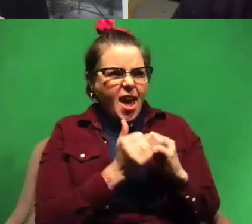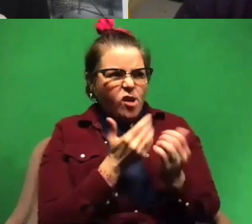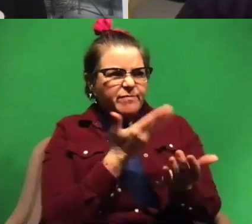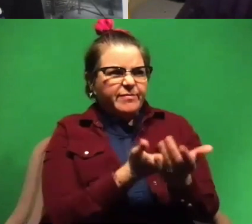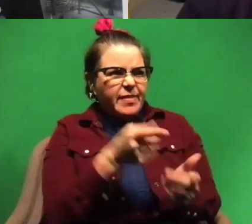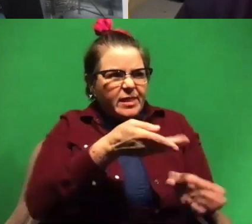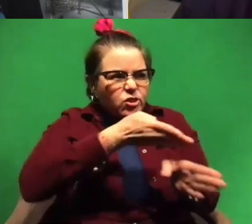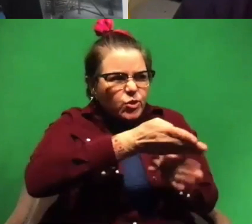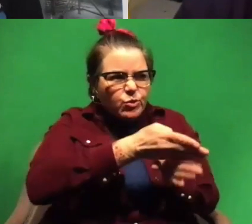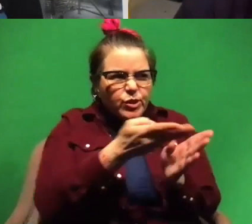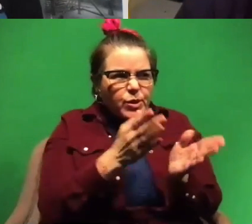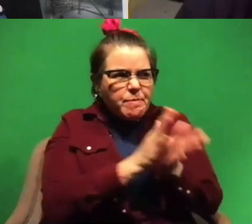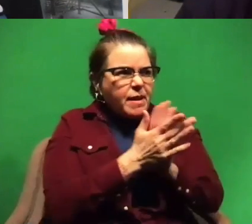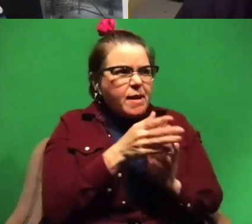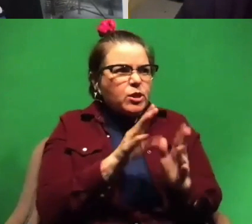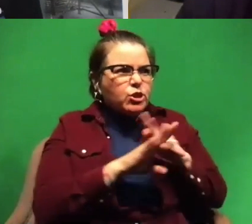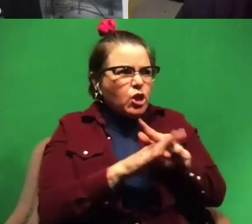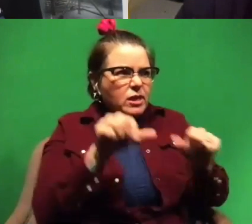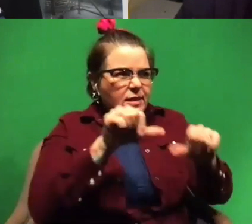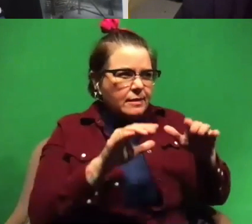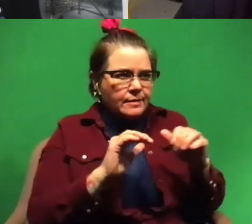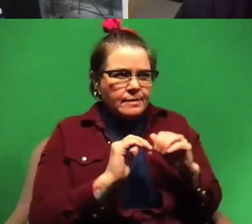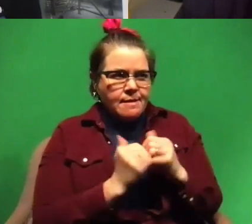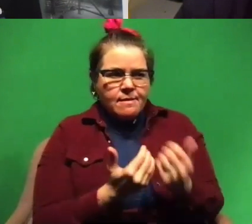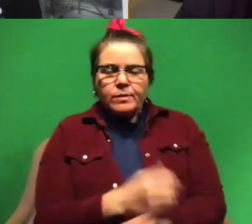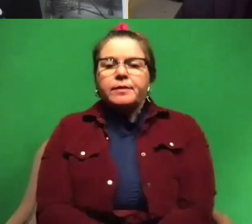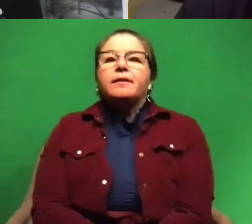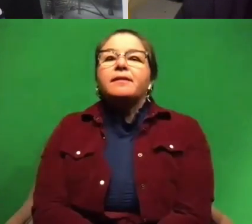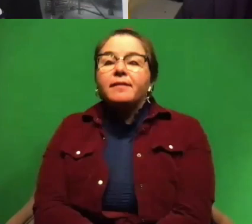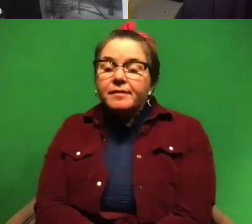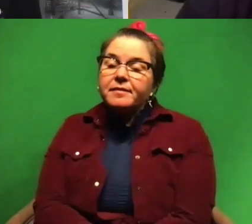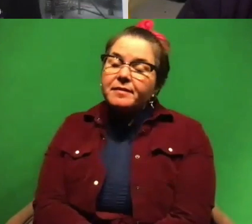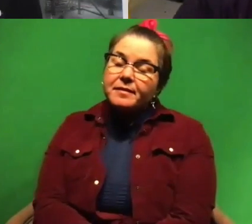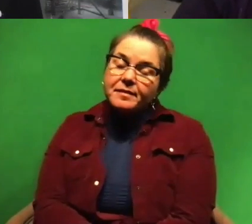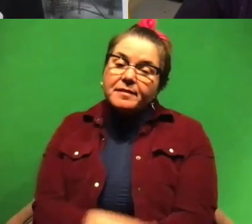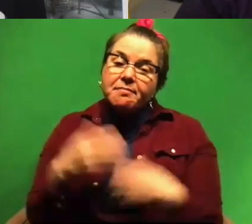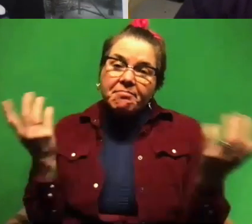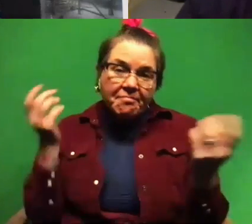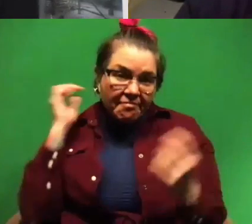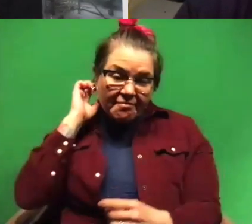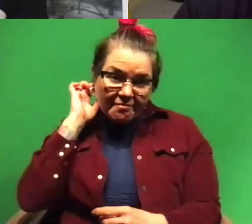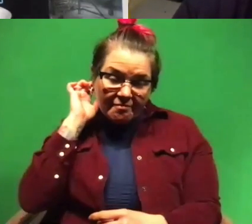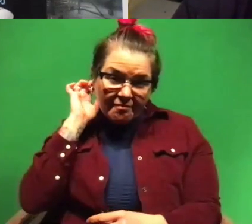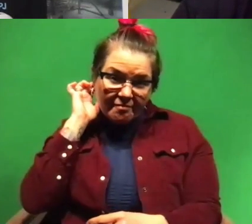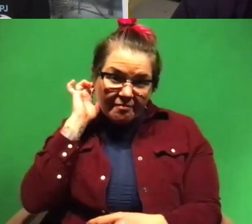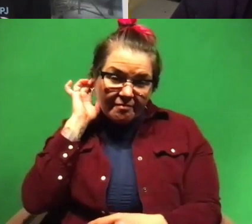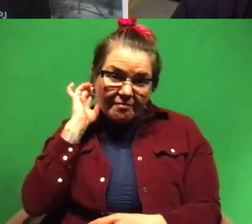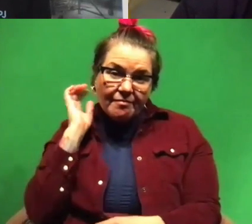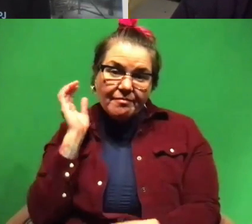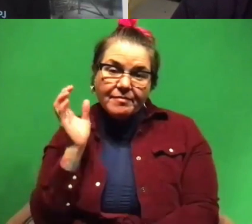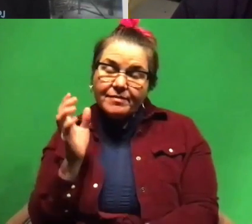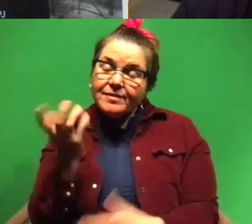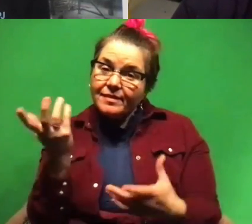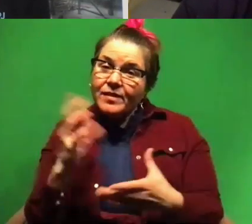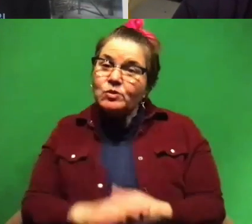career? Like, how did you become a shark scientist? Yes, it is. Well, it's a quite a story.